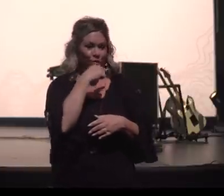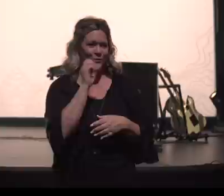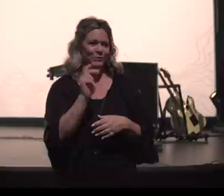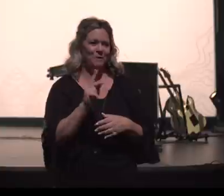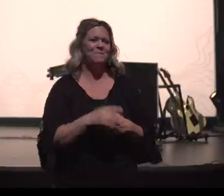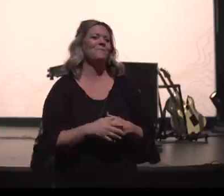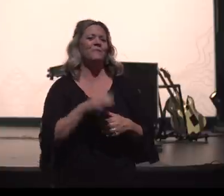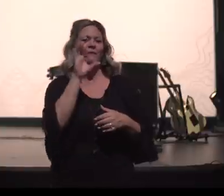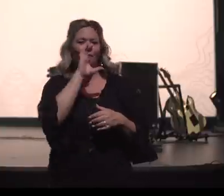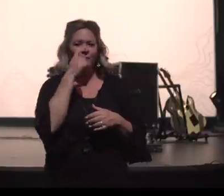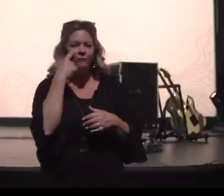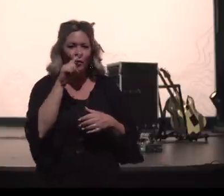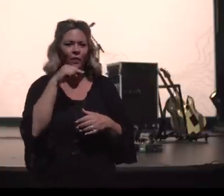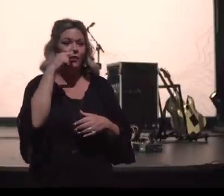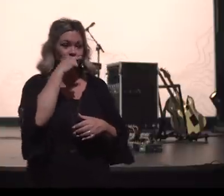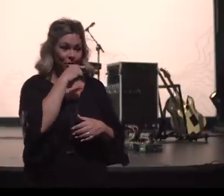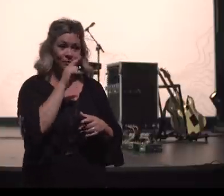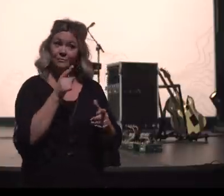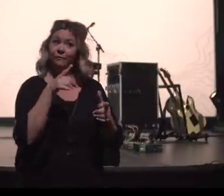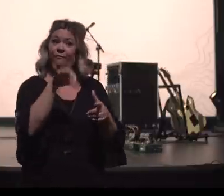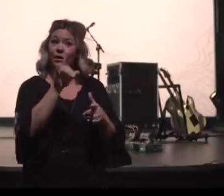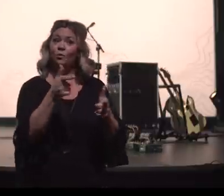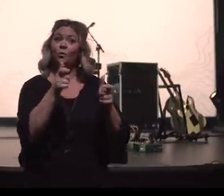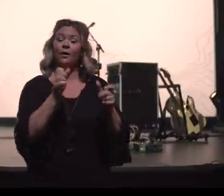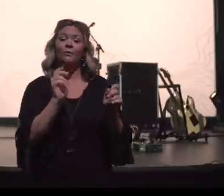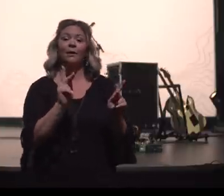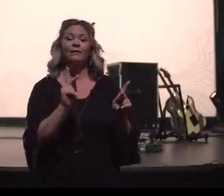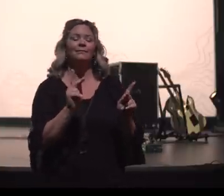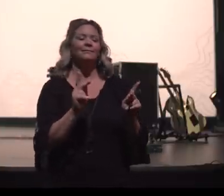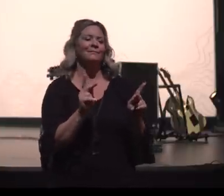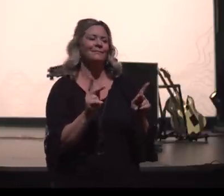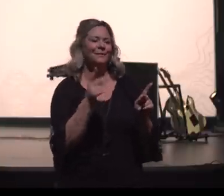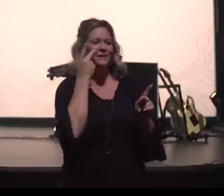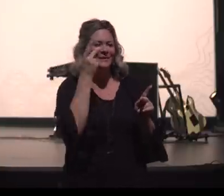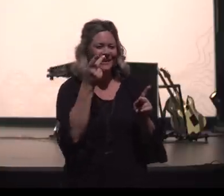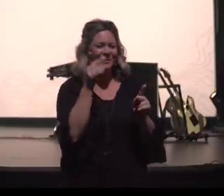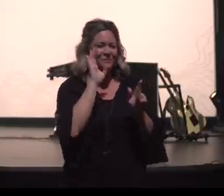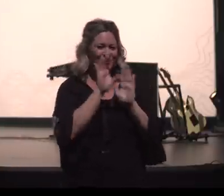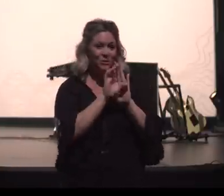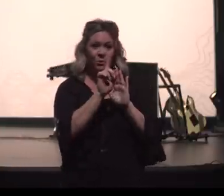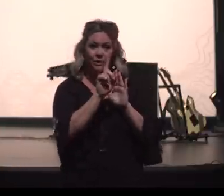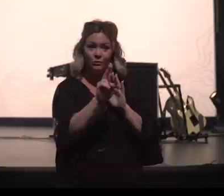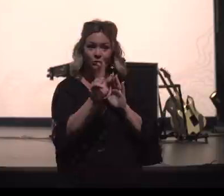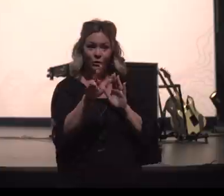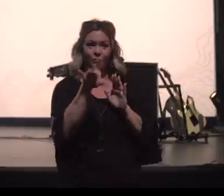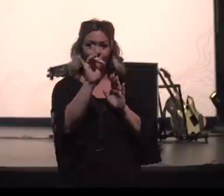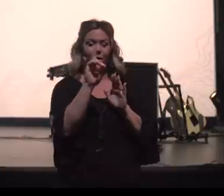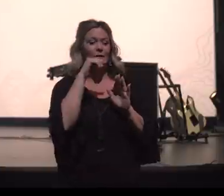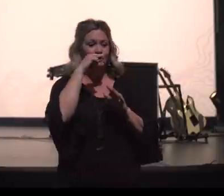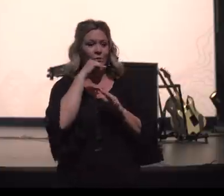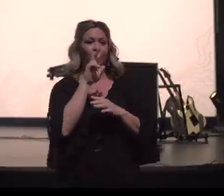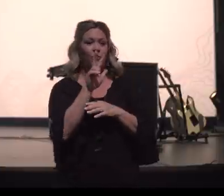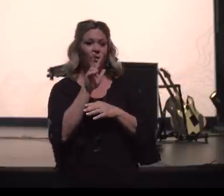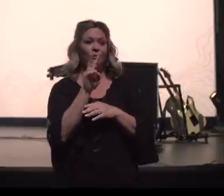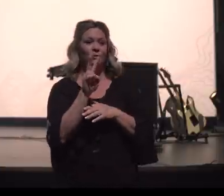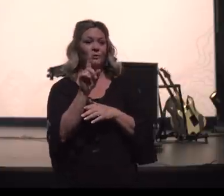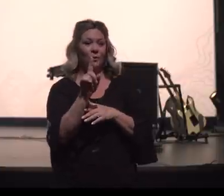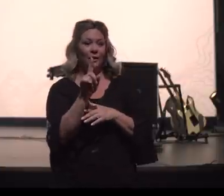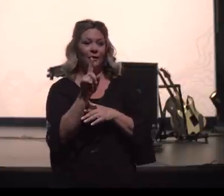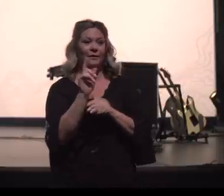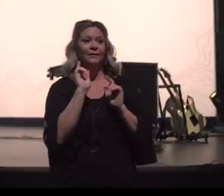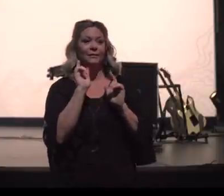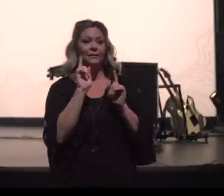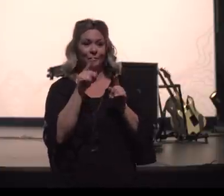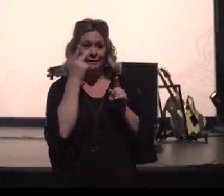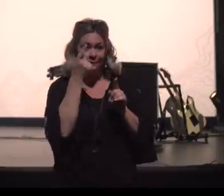toothbrush. Think you can find the toothbrush? You gotta find it pretty quick. You ready? I'm gonna show you the picture, count of three. You gotta find the toothbrush.